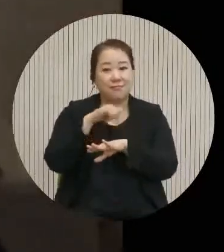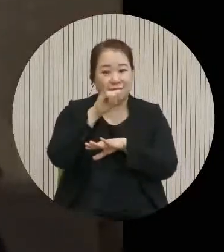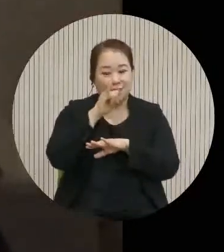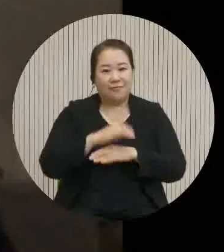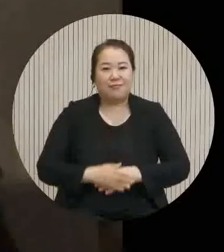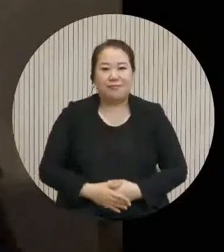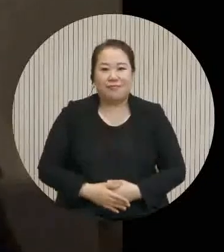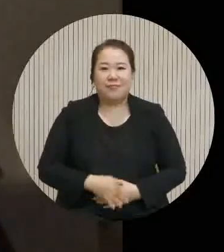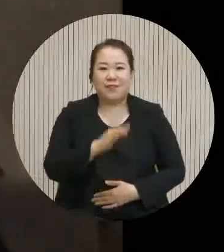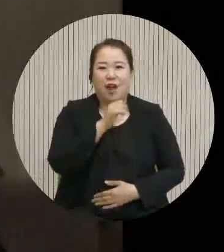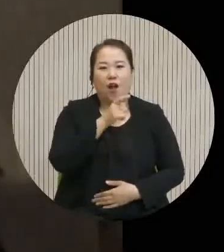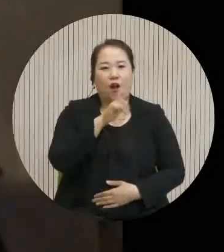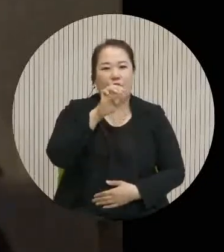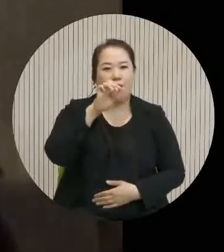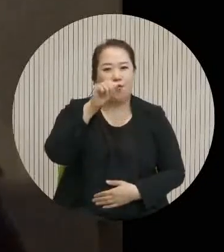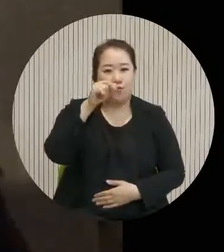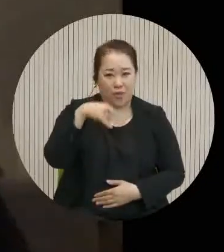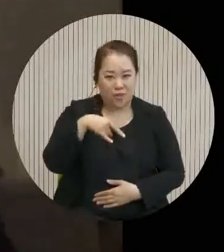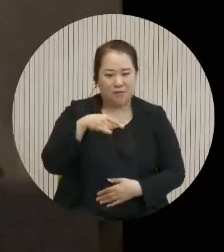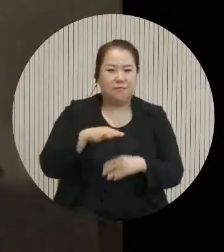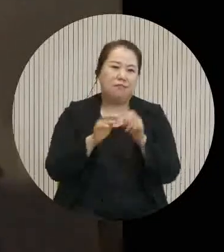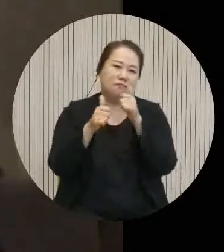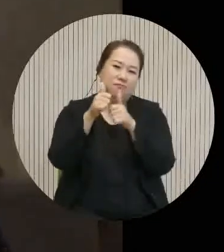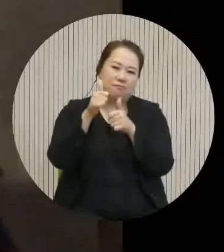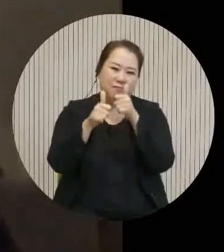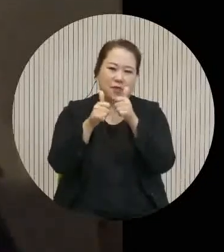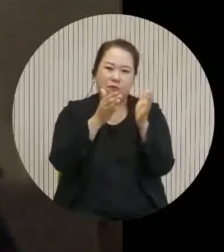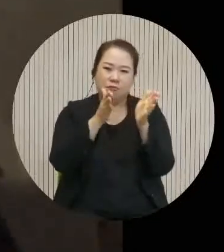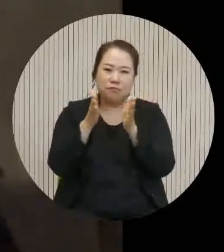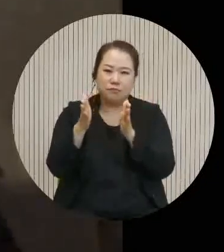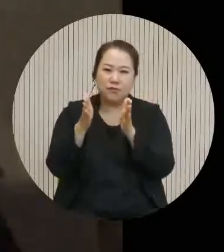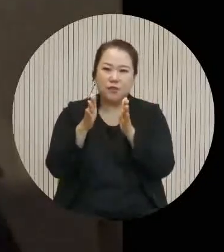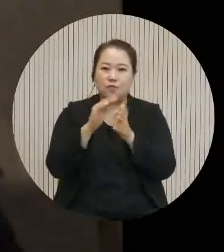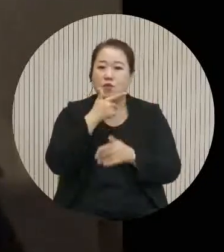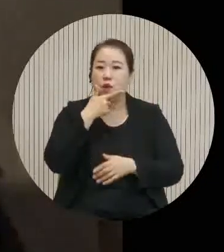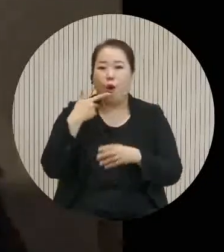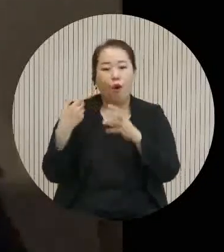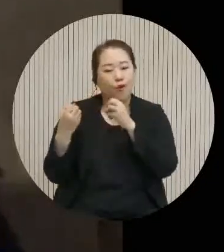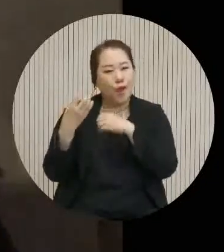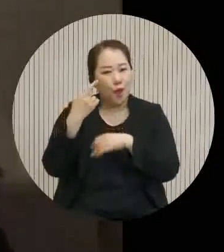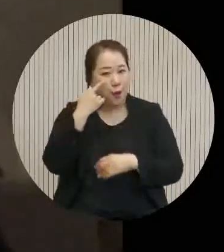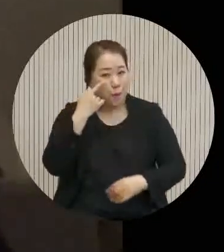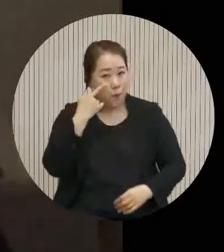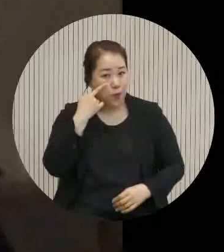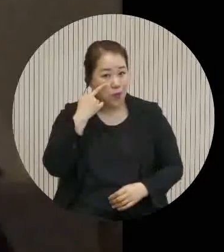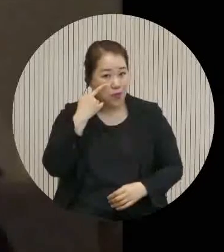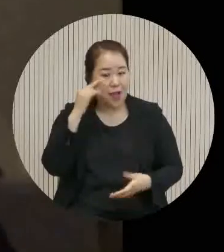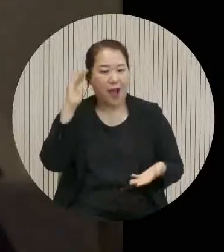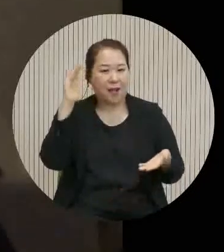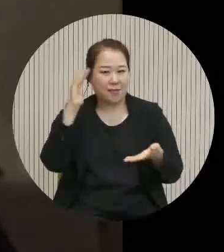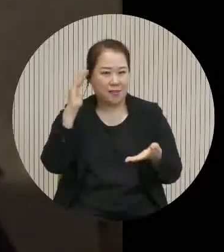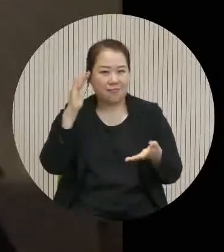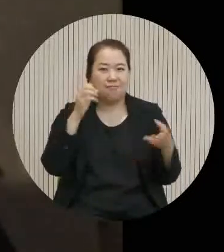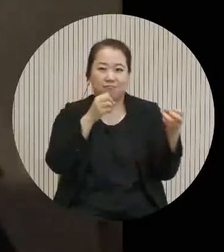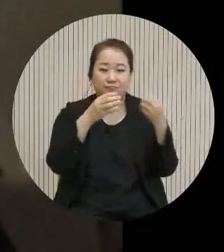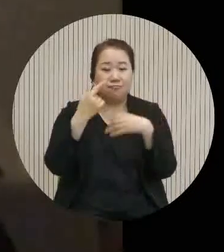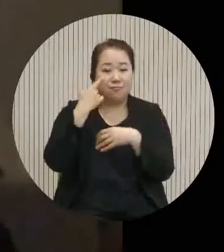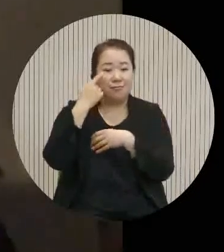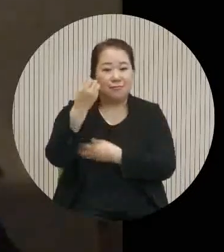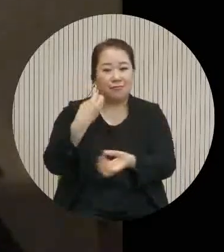study, TOEFL preparation, conversation, didn't matter. It was the reading that